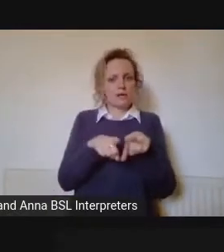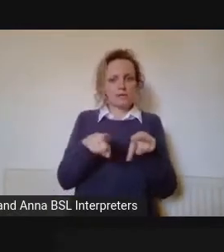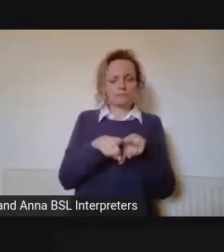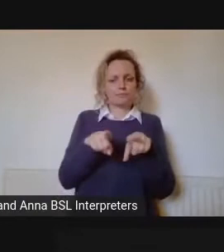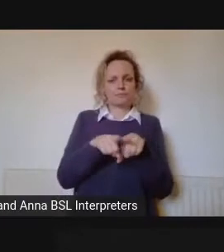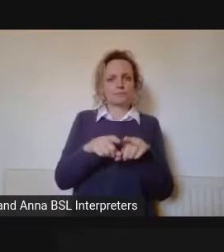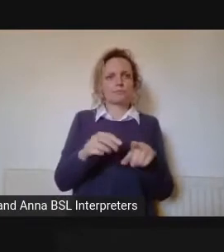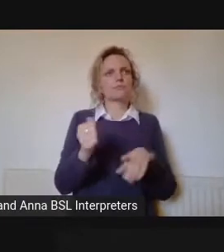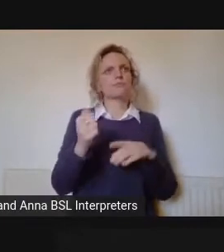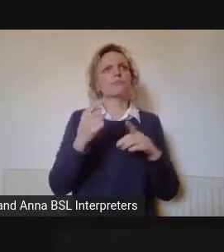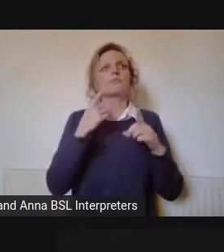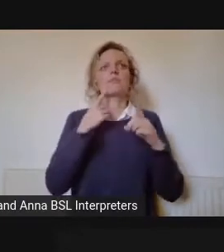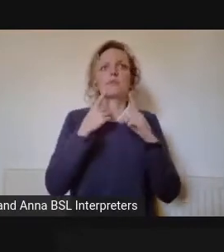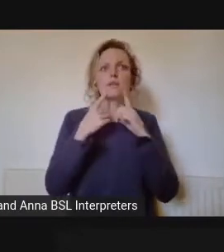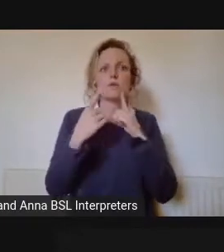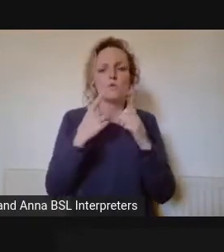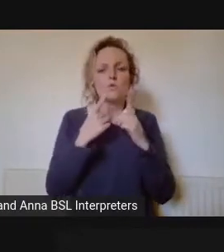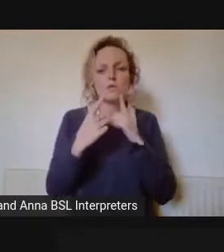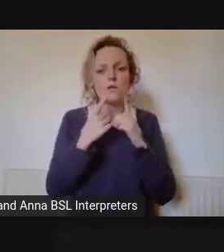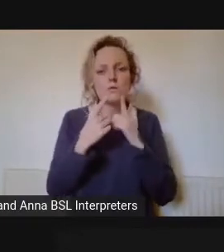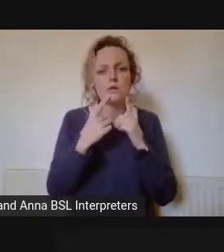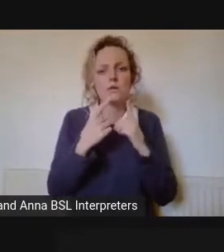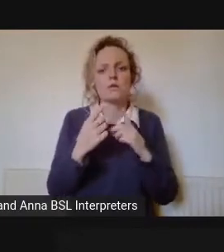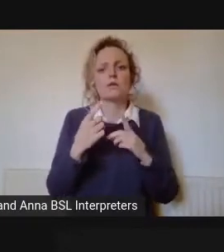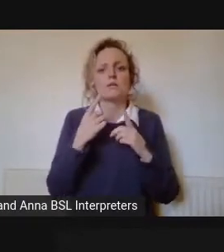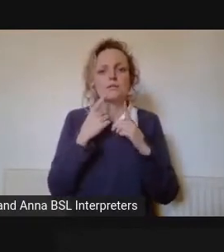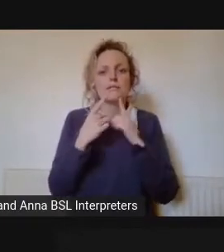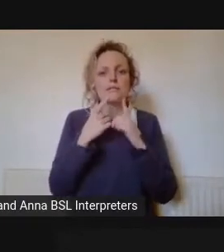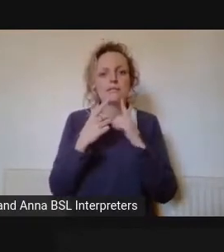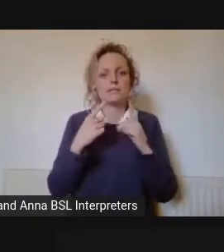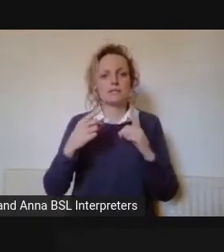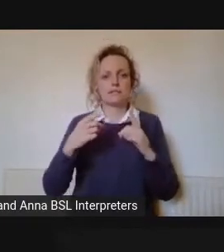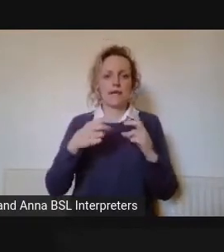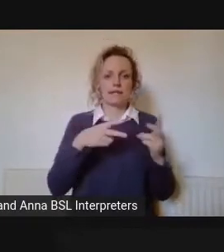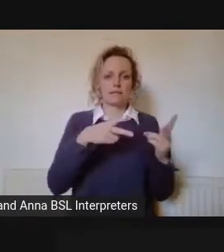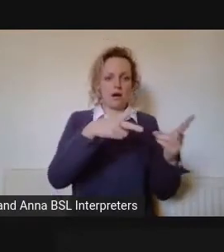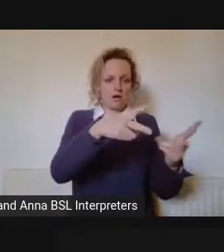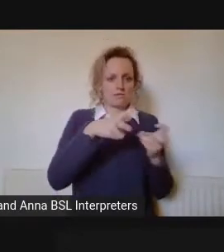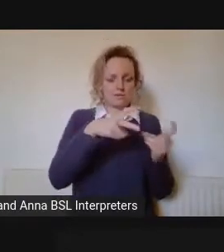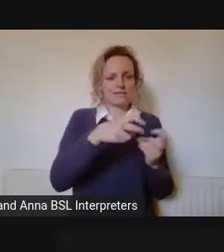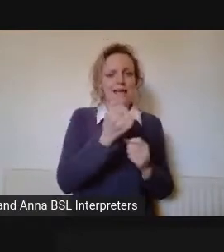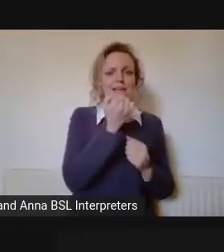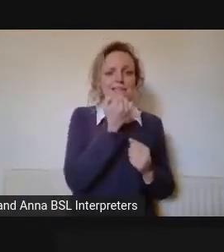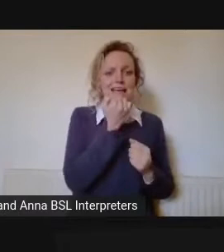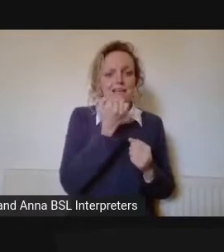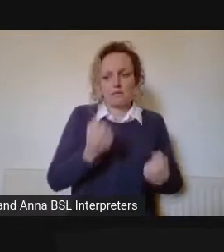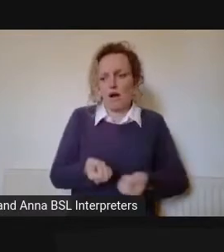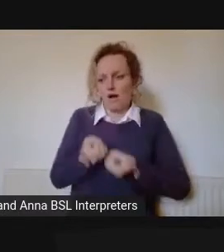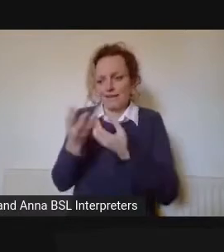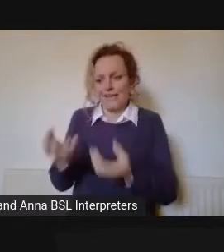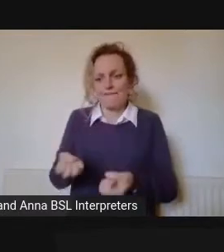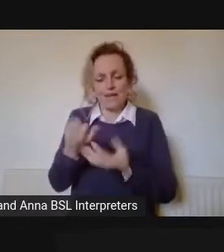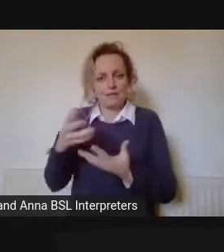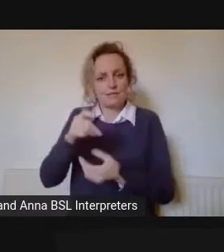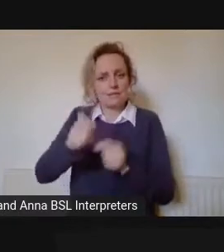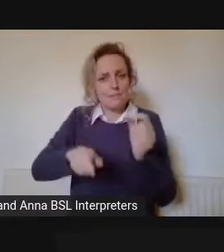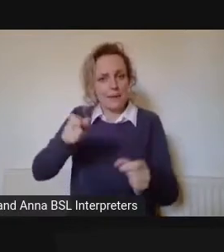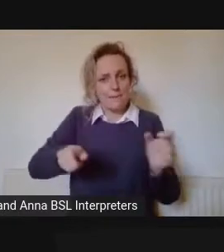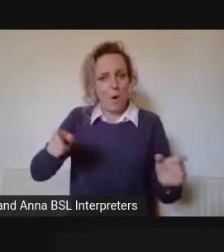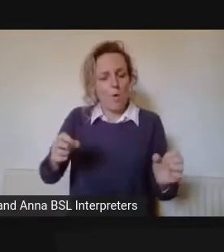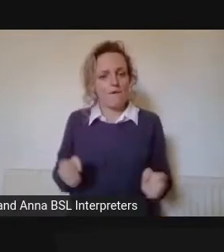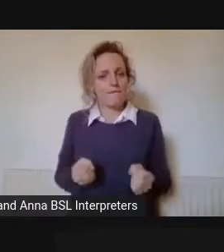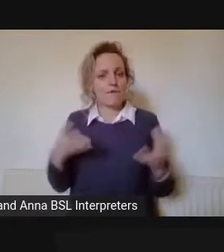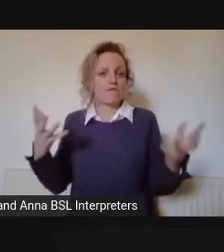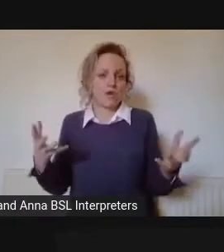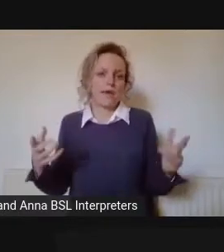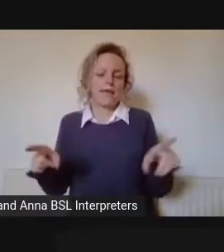may also, I think, connect to the work you've been doing in terms of trying to support companies in a way, a form of